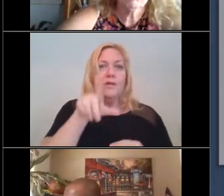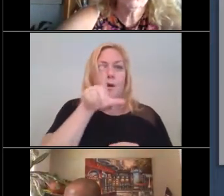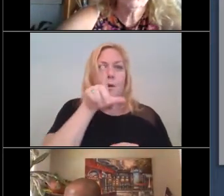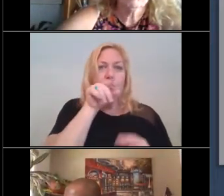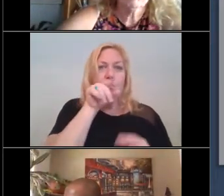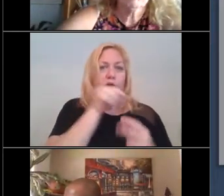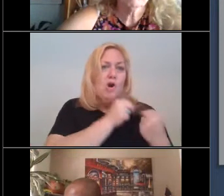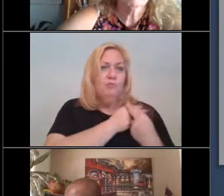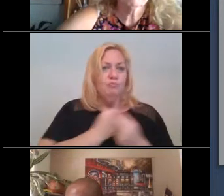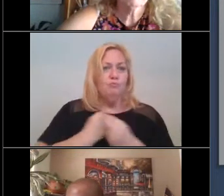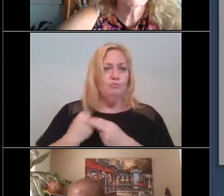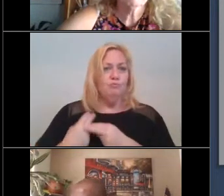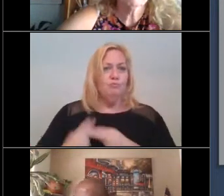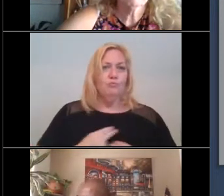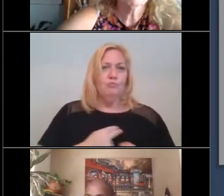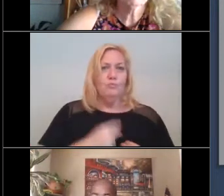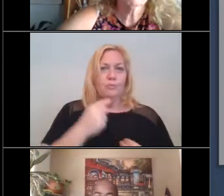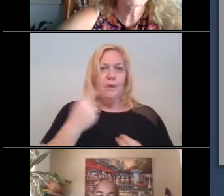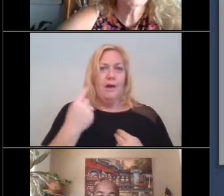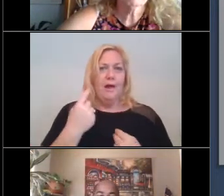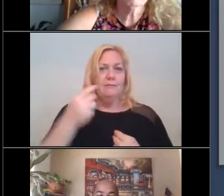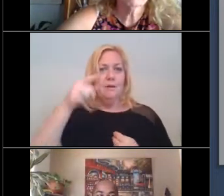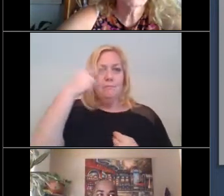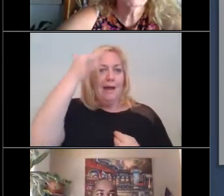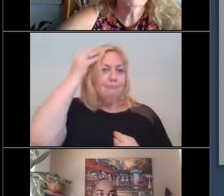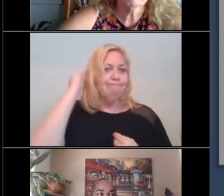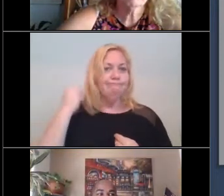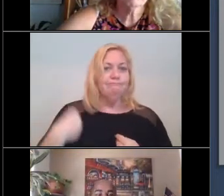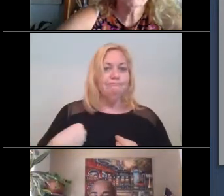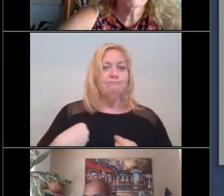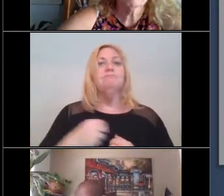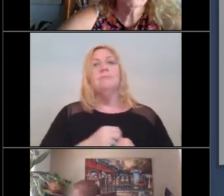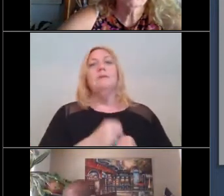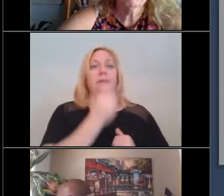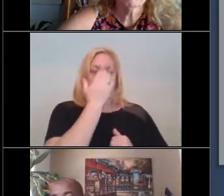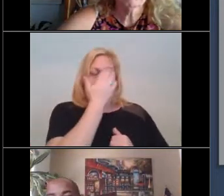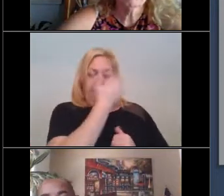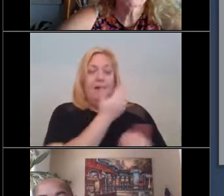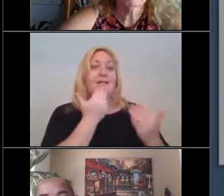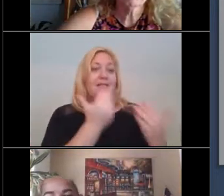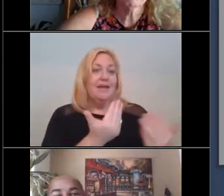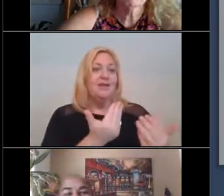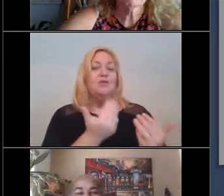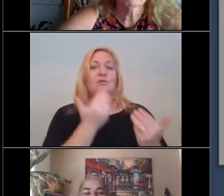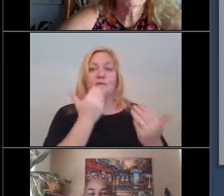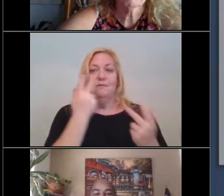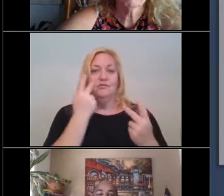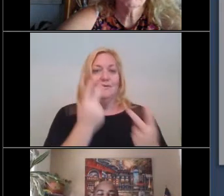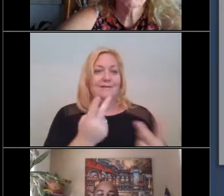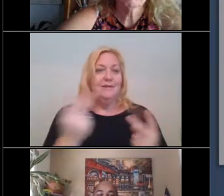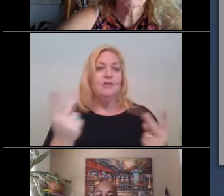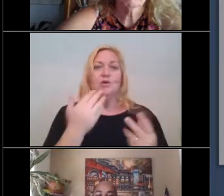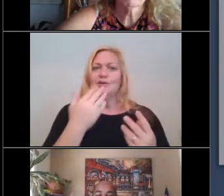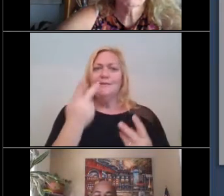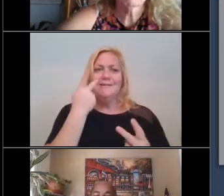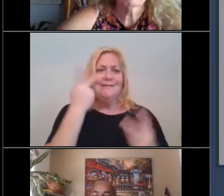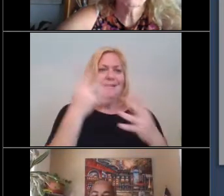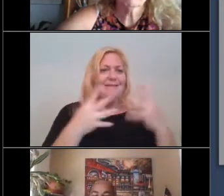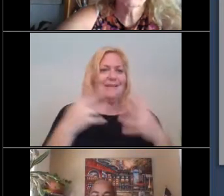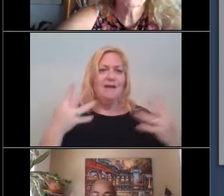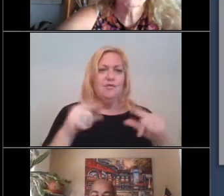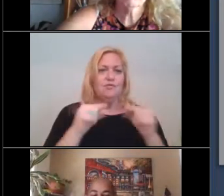Thank you, Sequoia, and hello, everyone. Great to see you. It's such a pleasure to have such a diverse group on these